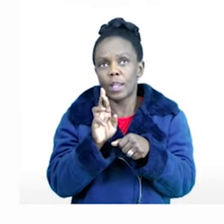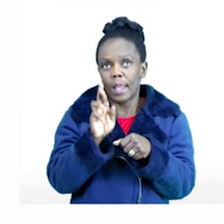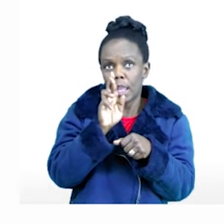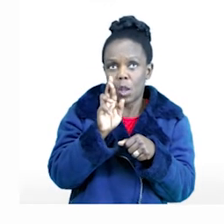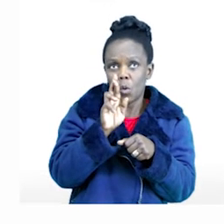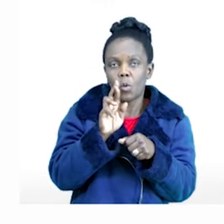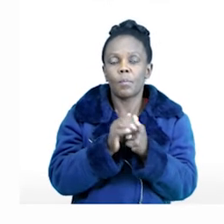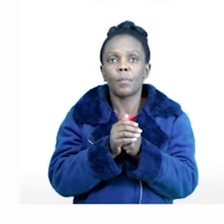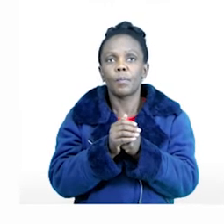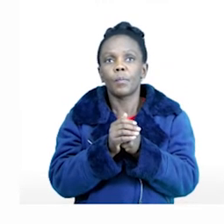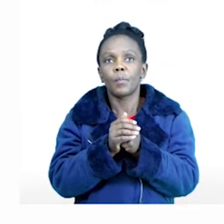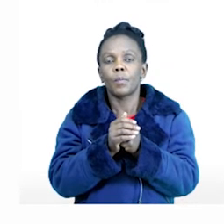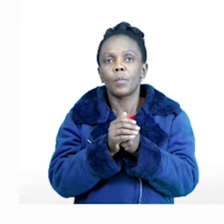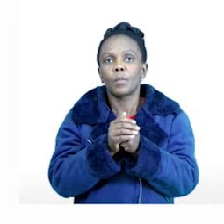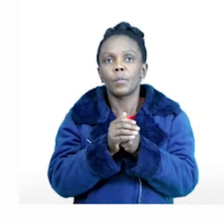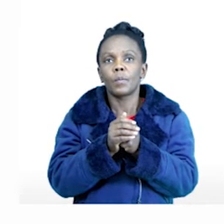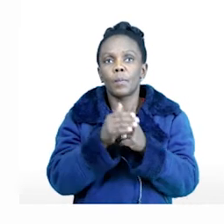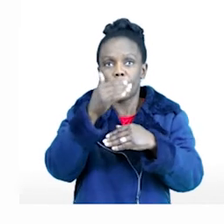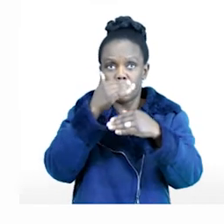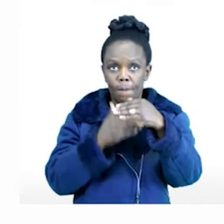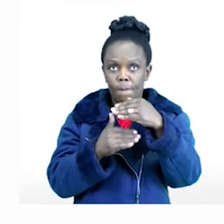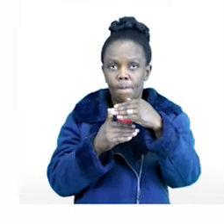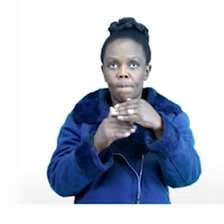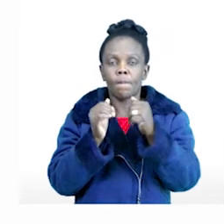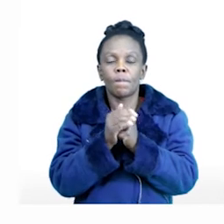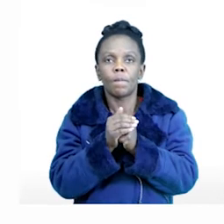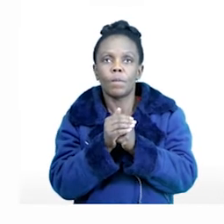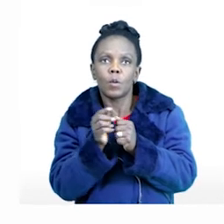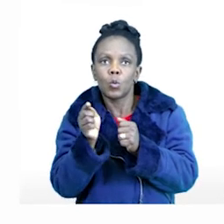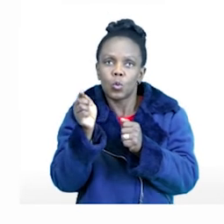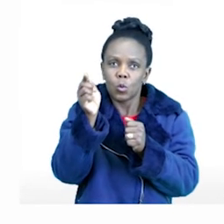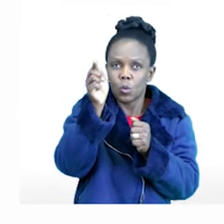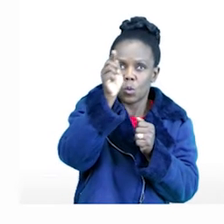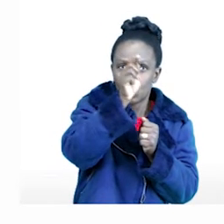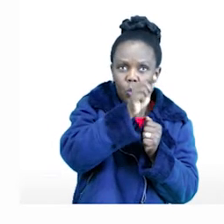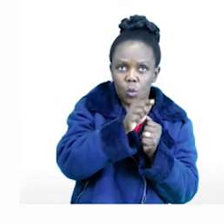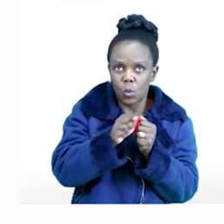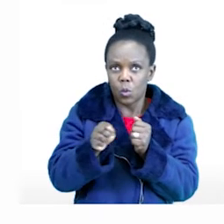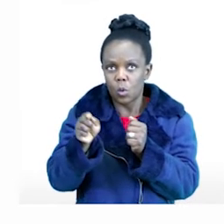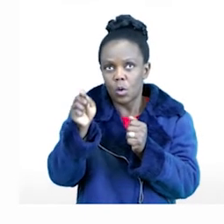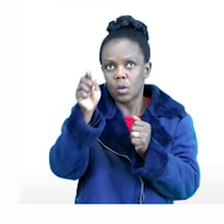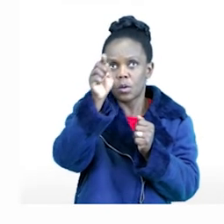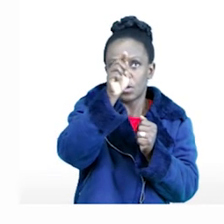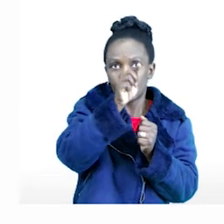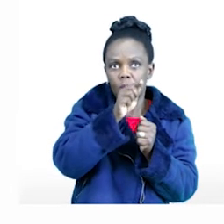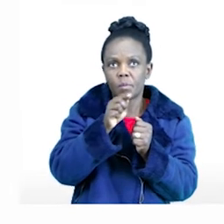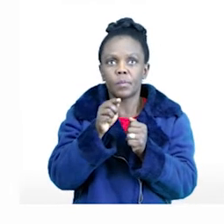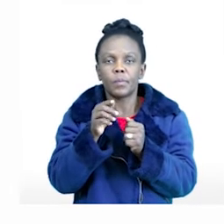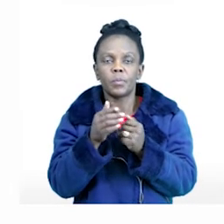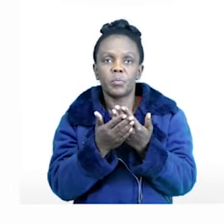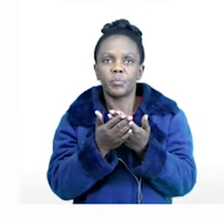The next one you can see is actually a sign to show you that a roundabout is coming. Sometimes people call